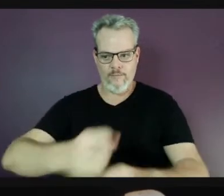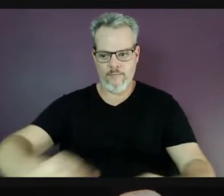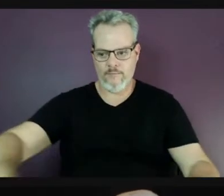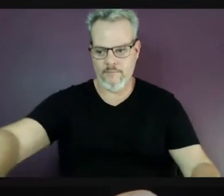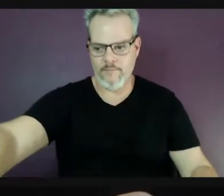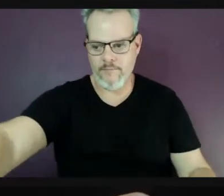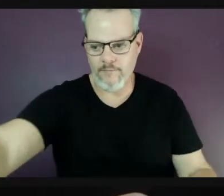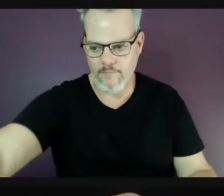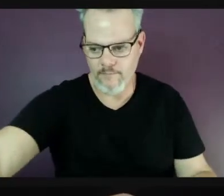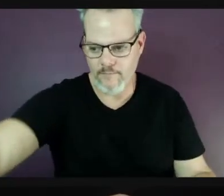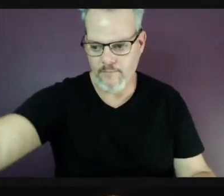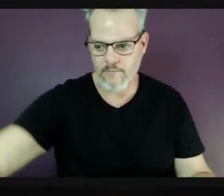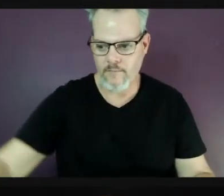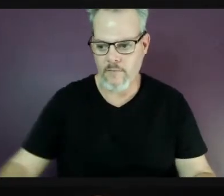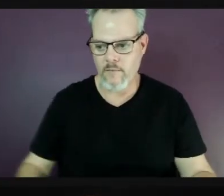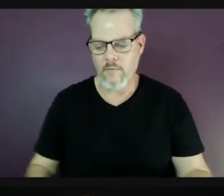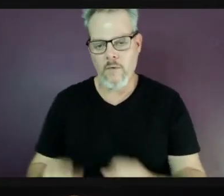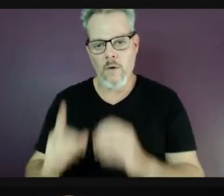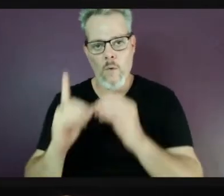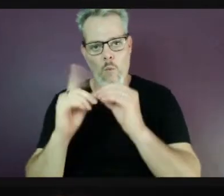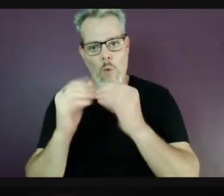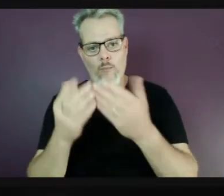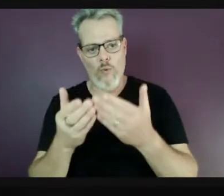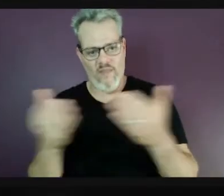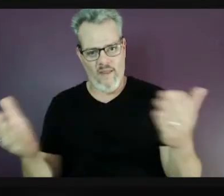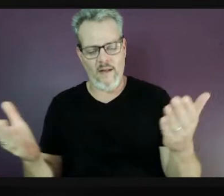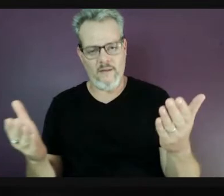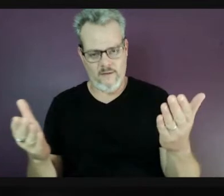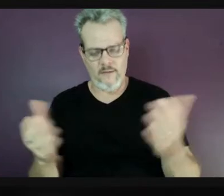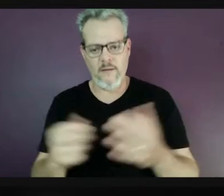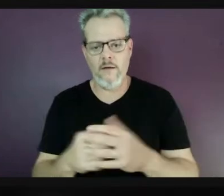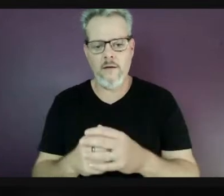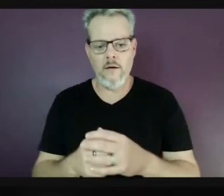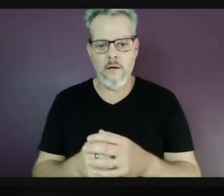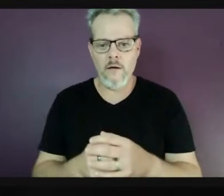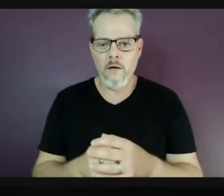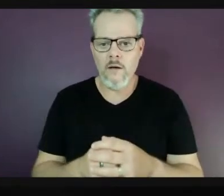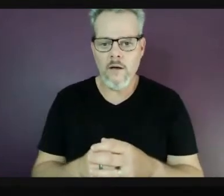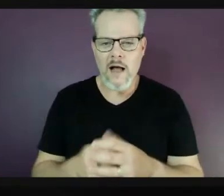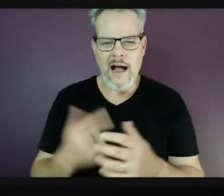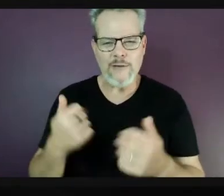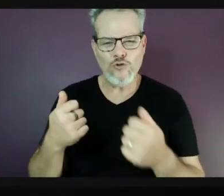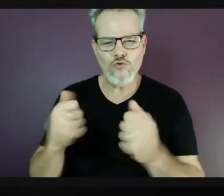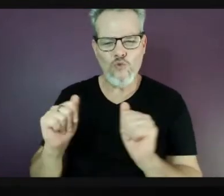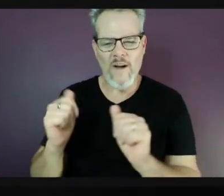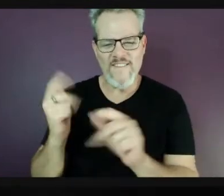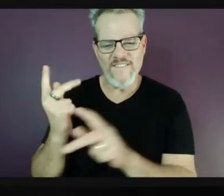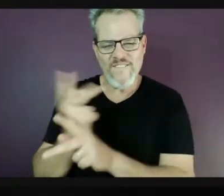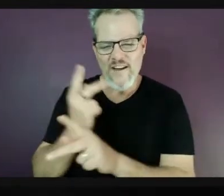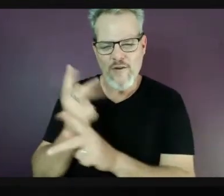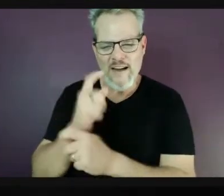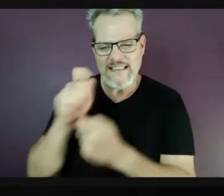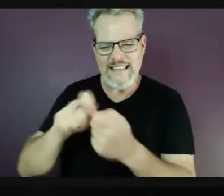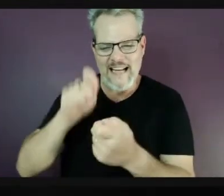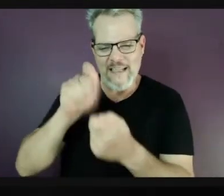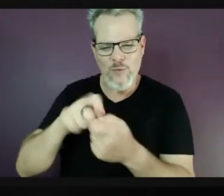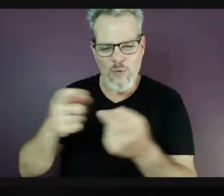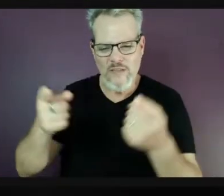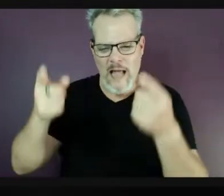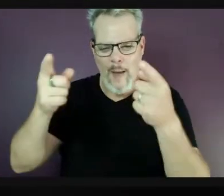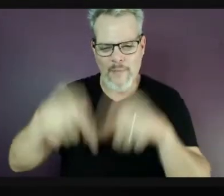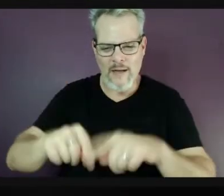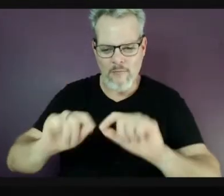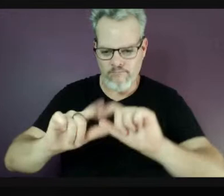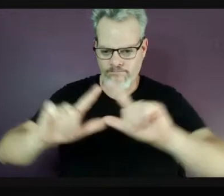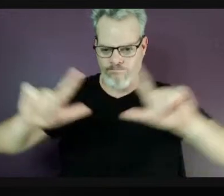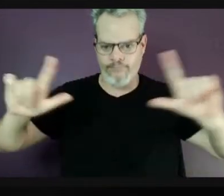And one last thing to note here, this is before I had this USGS map released, but I was trying to figure out exactly what was happening. We can pull the outlet station as